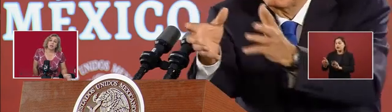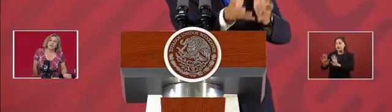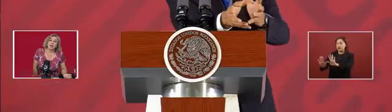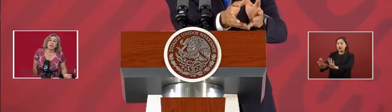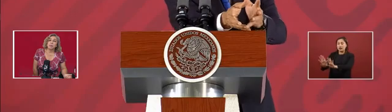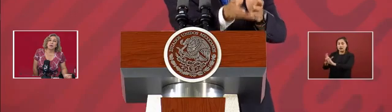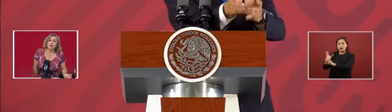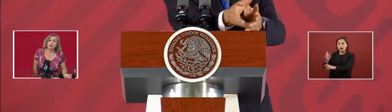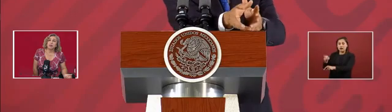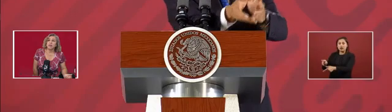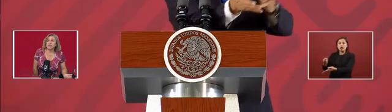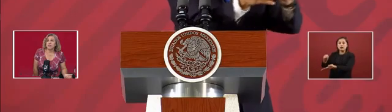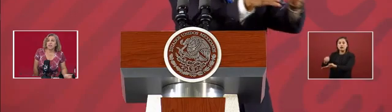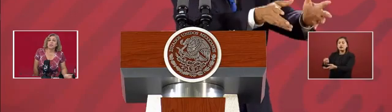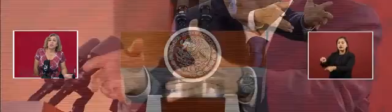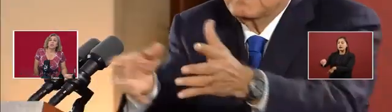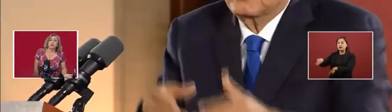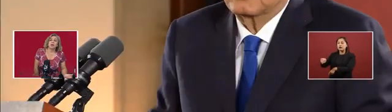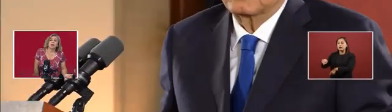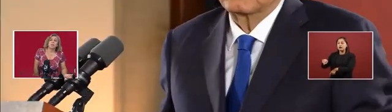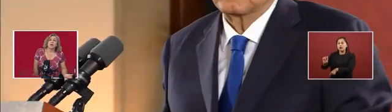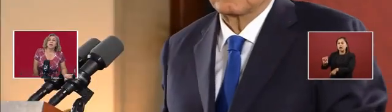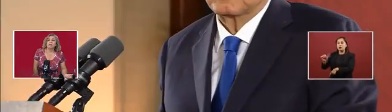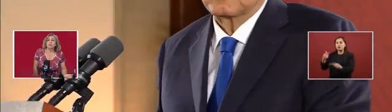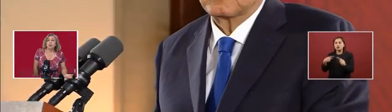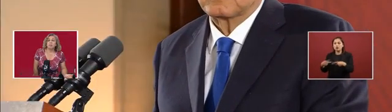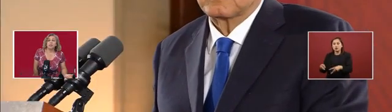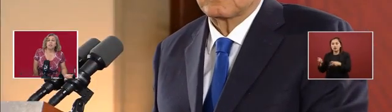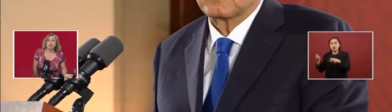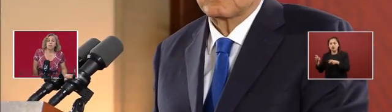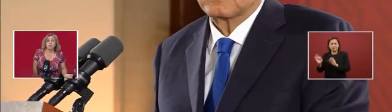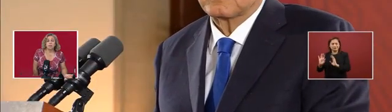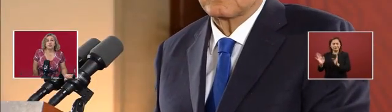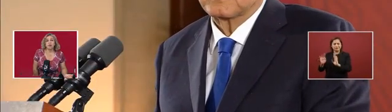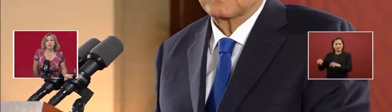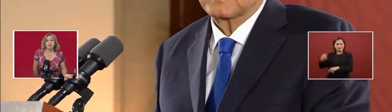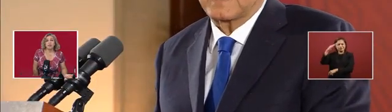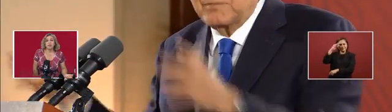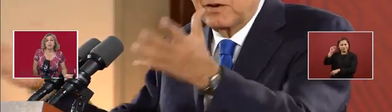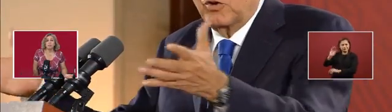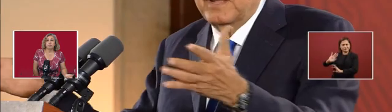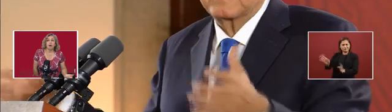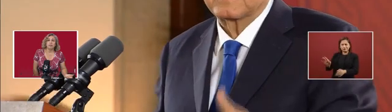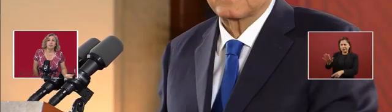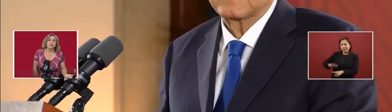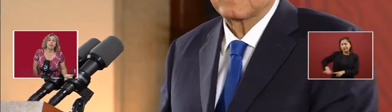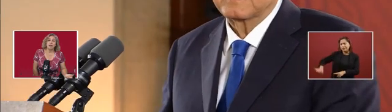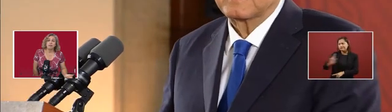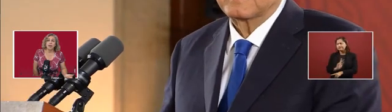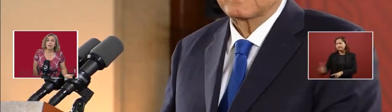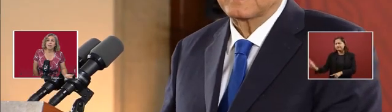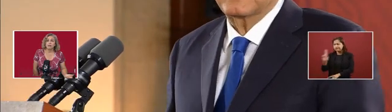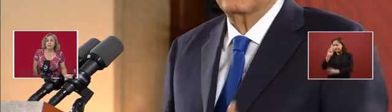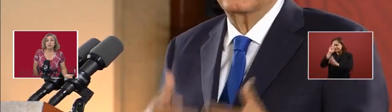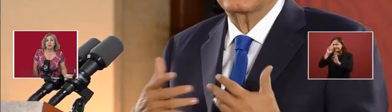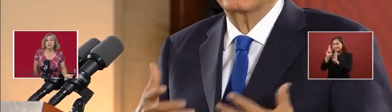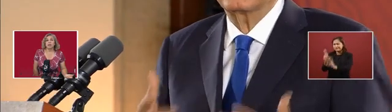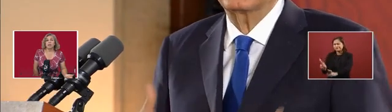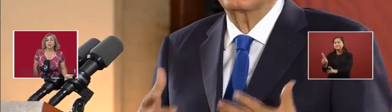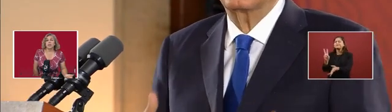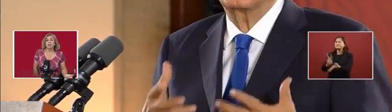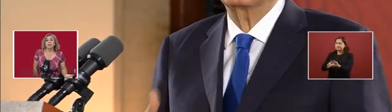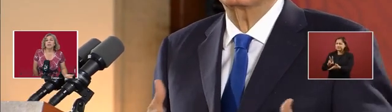la institution Comunicación for communication that's fraternal, in order to come to an que no se agreement afecte, that will not affect